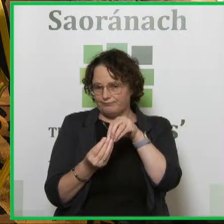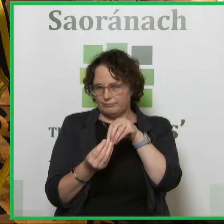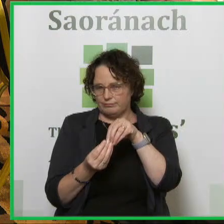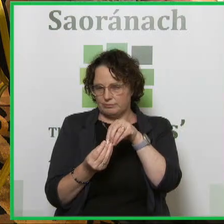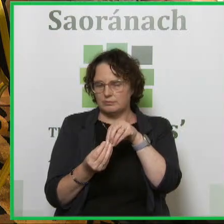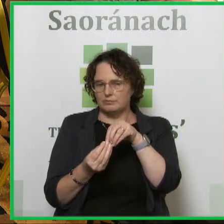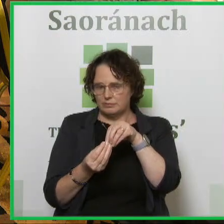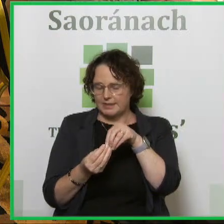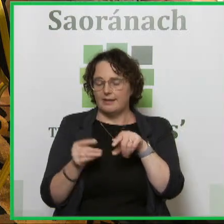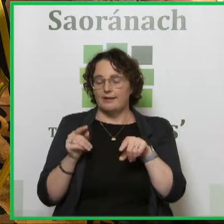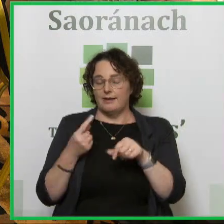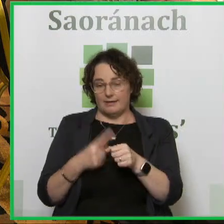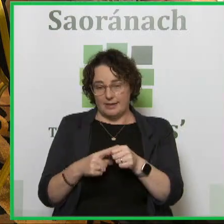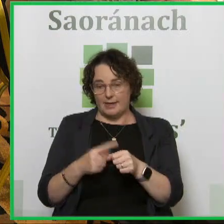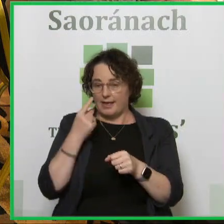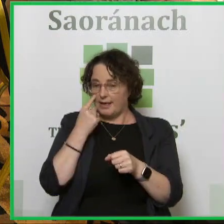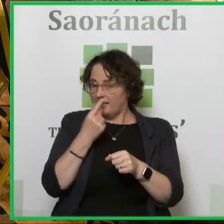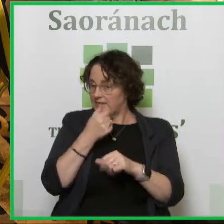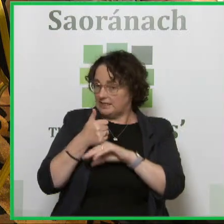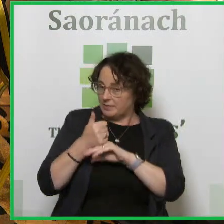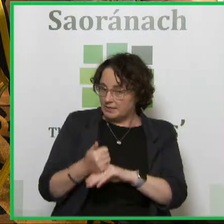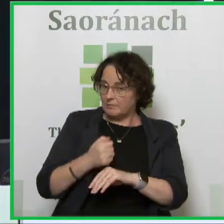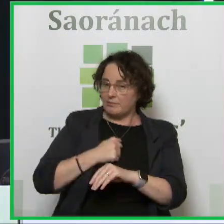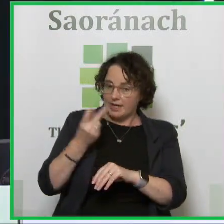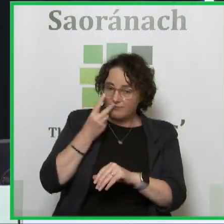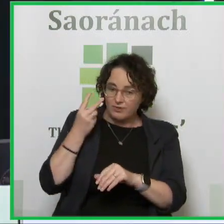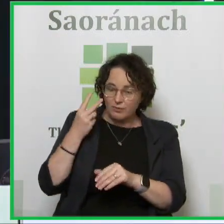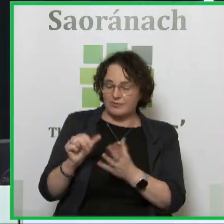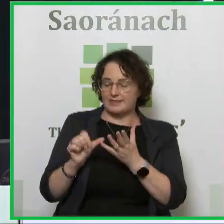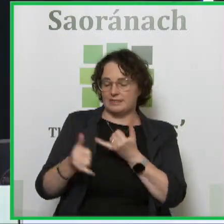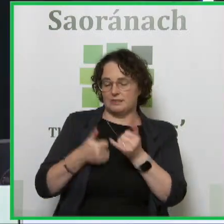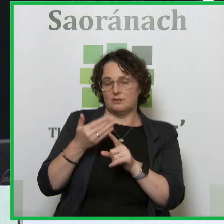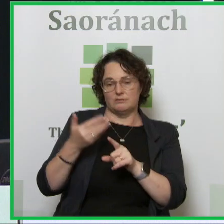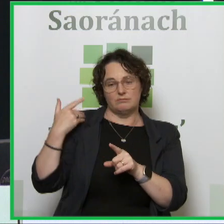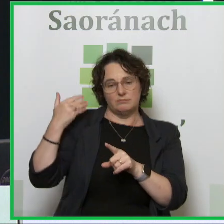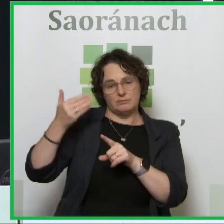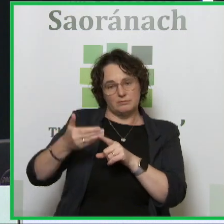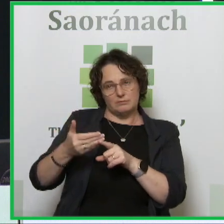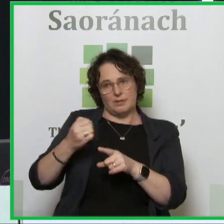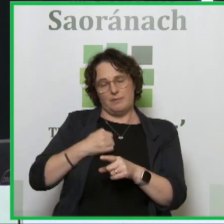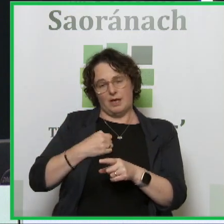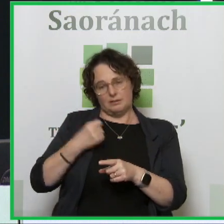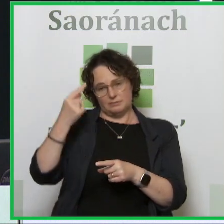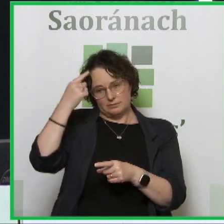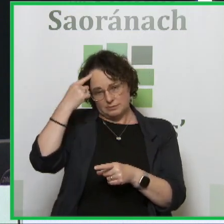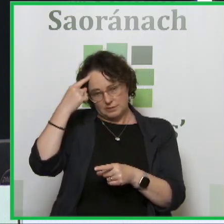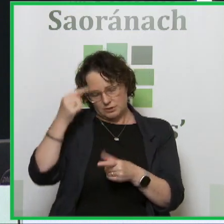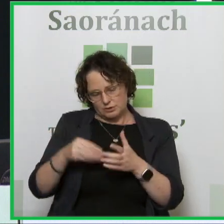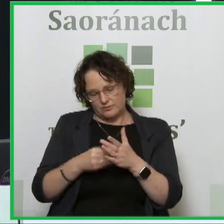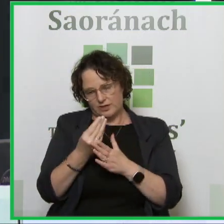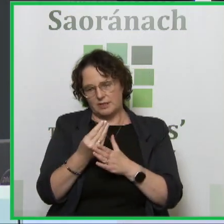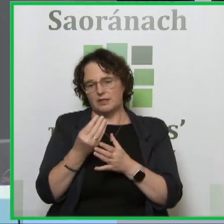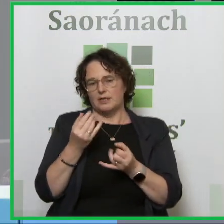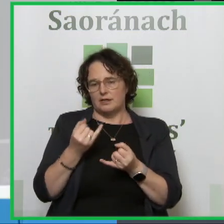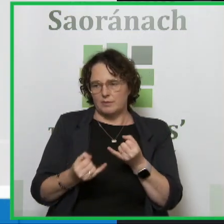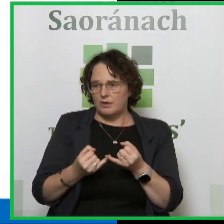and this is evidence-based, it's based on my own review of the evidence over the last 6 years, my suggestion is to develop a comprehensive national